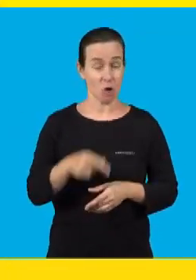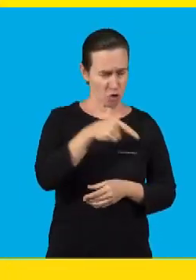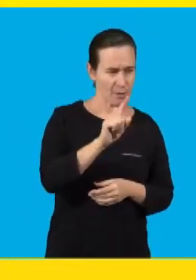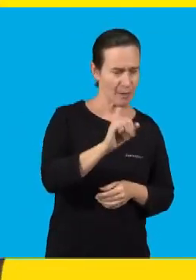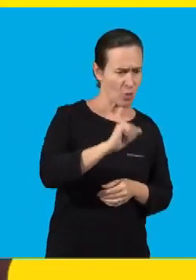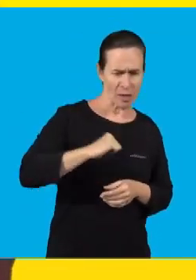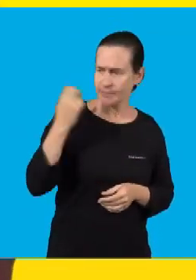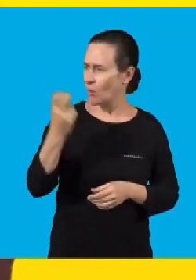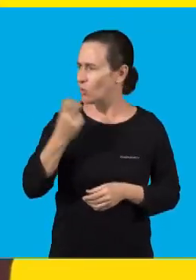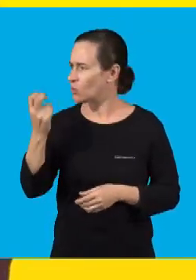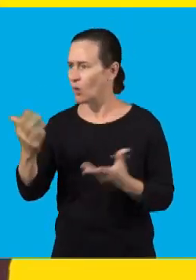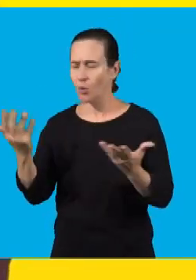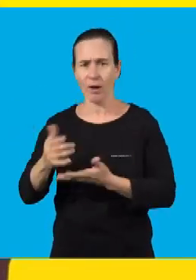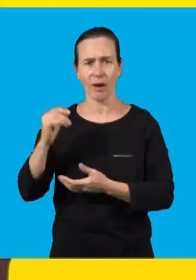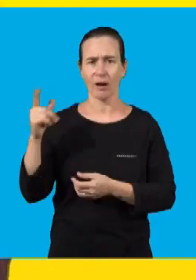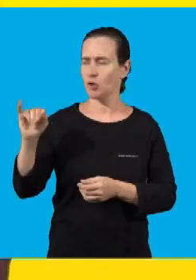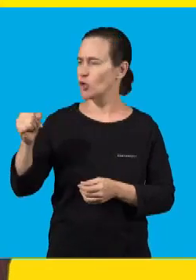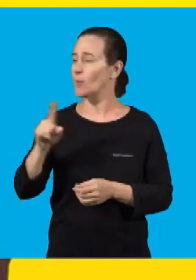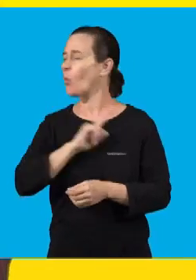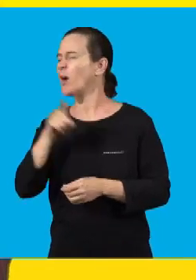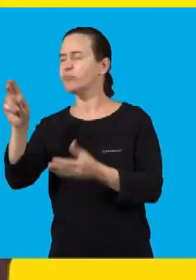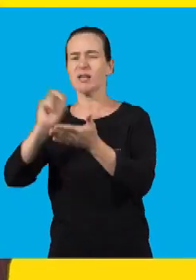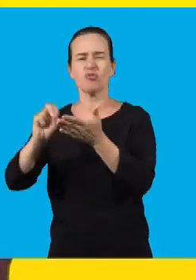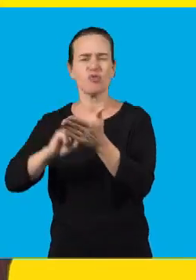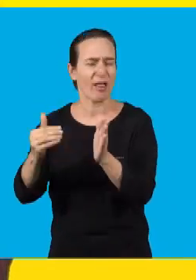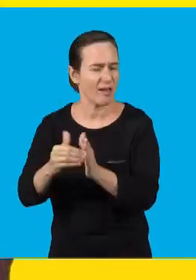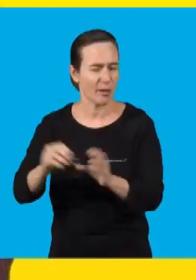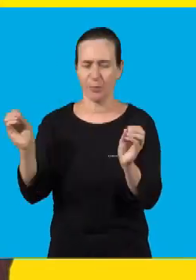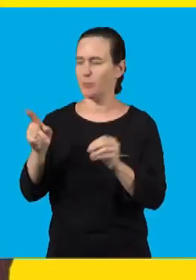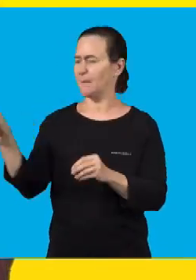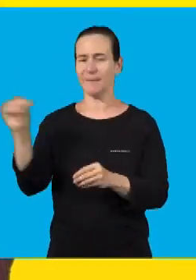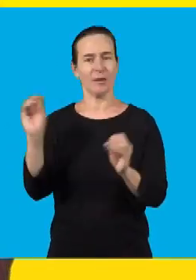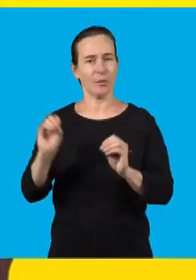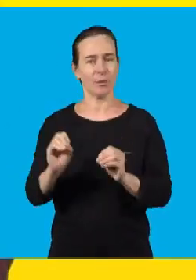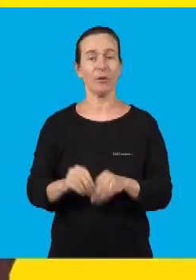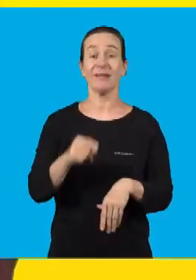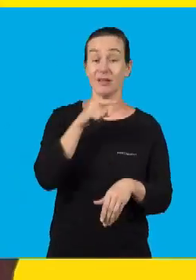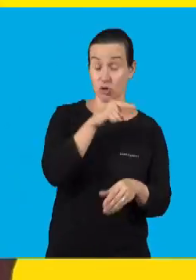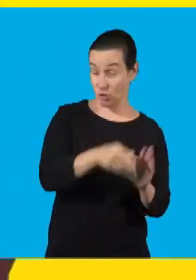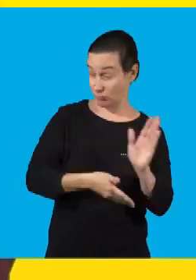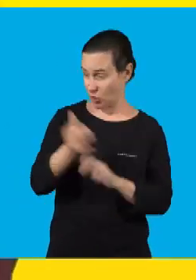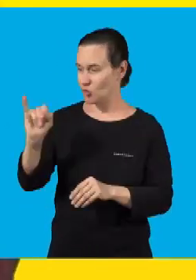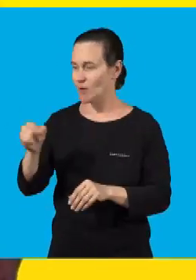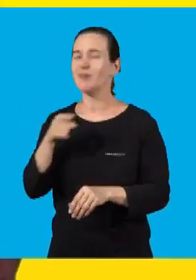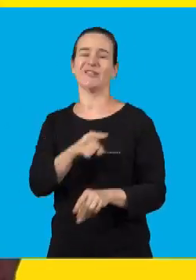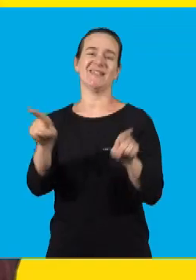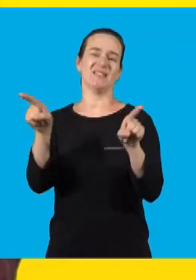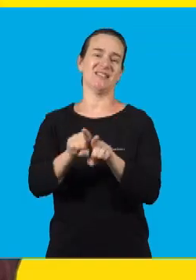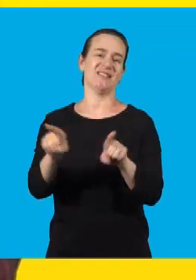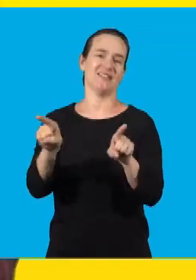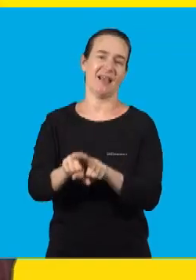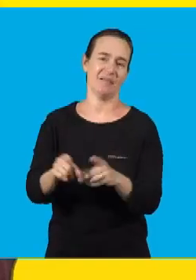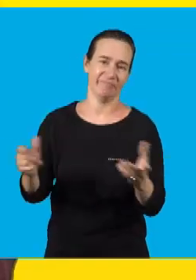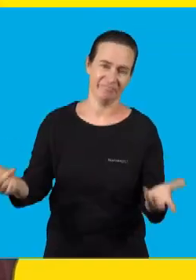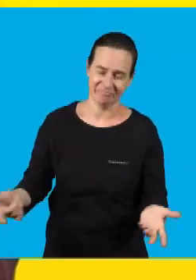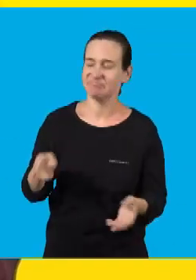has to look for her husband because he doesn't return and he doesn't write letters, and she falls into the very same trap.